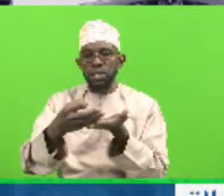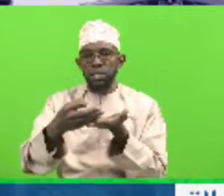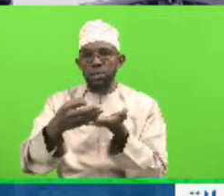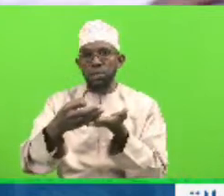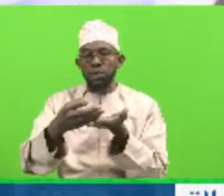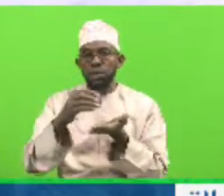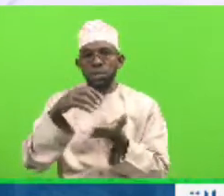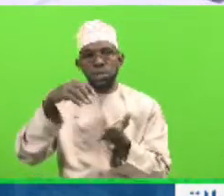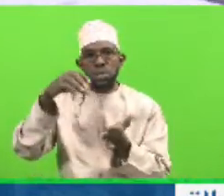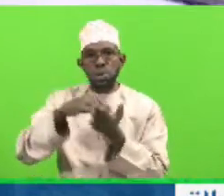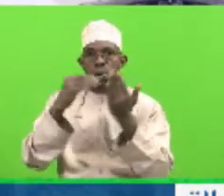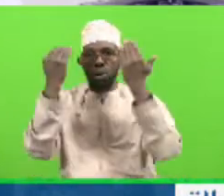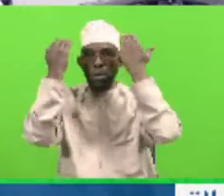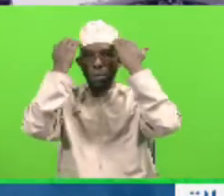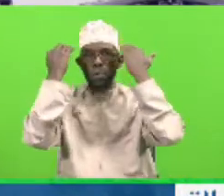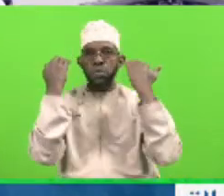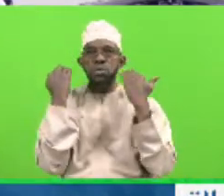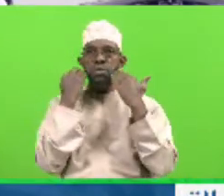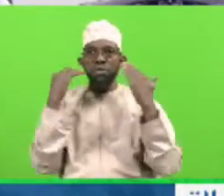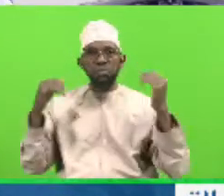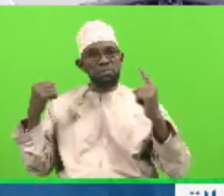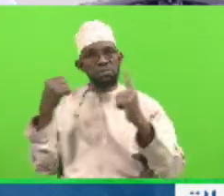court fighting against this evil.